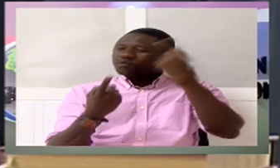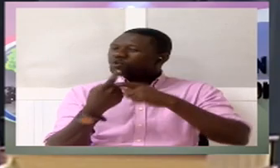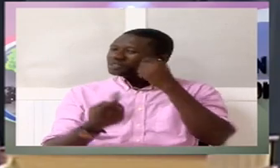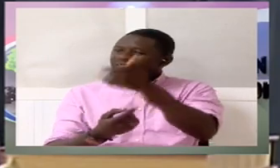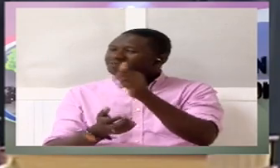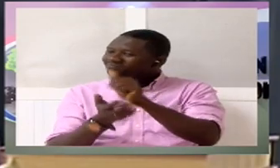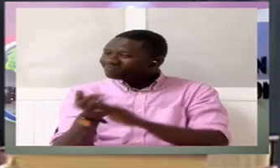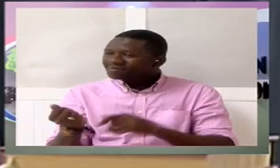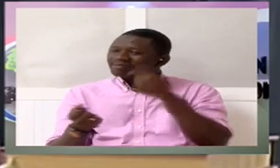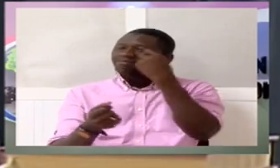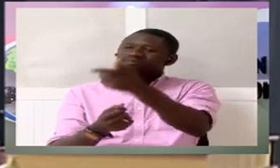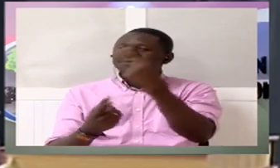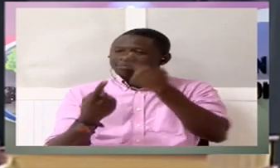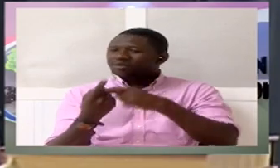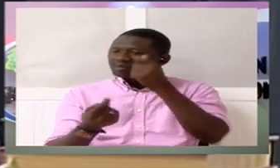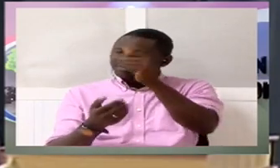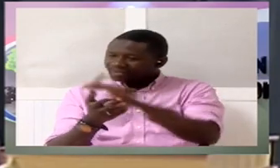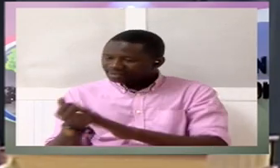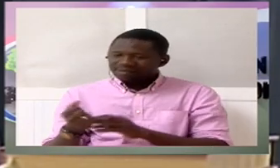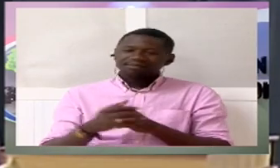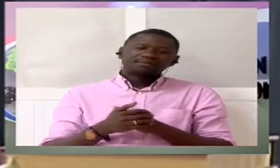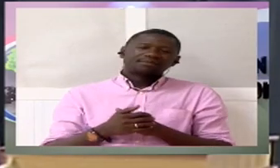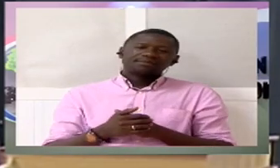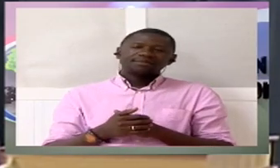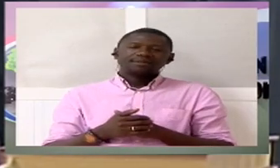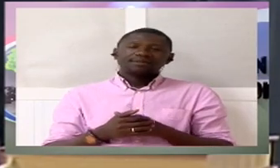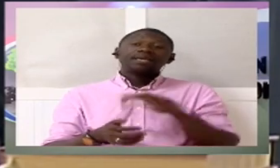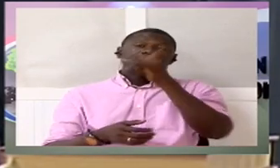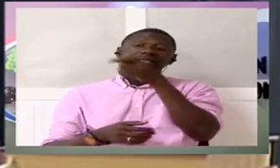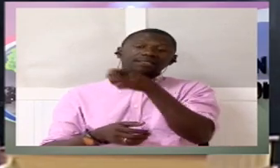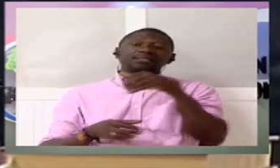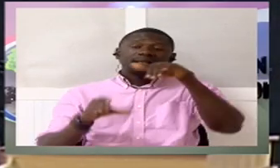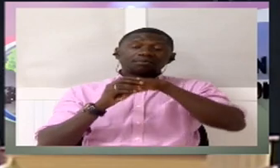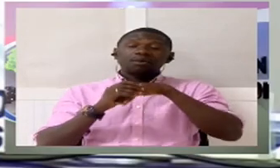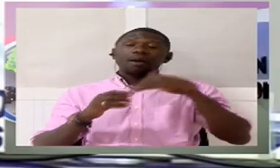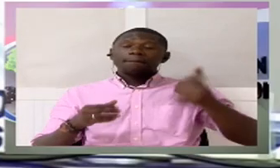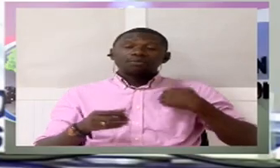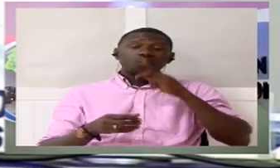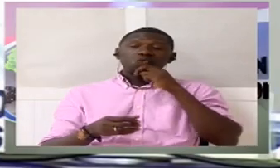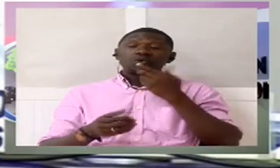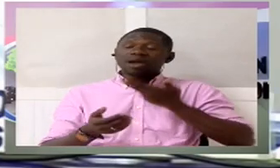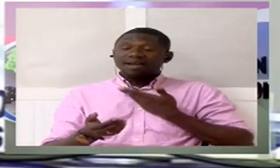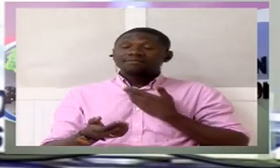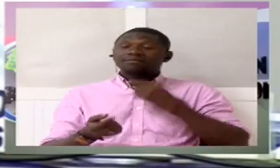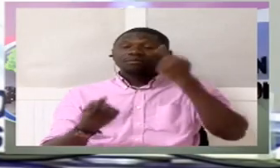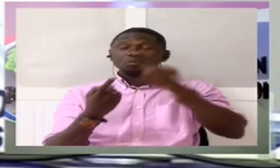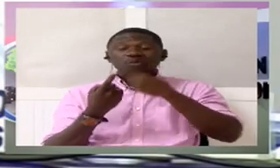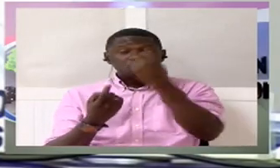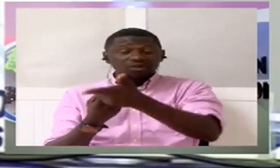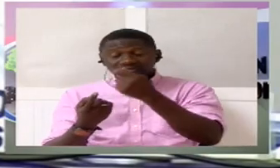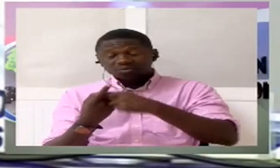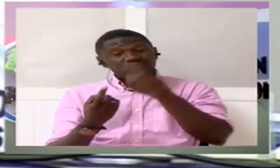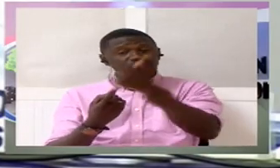tumololo. Ah, tebe mol kona lemenka salary soto. Yes, he was amongst people who got salaries. Who got salaries from